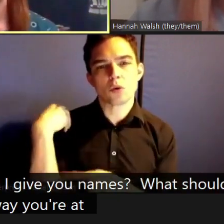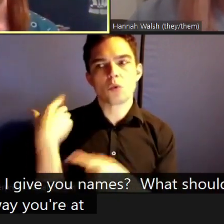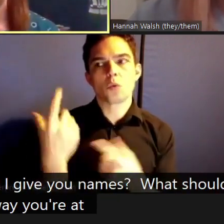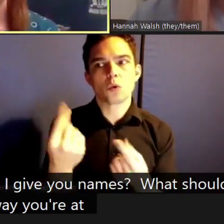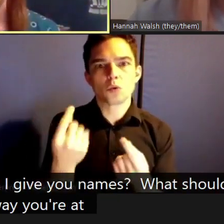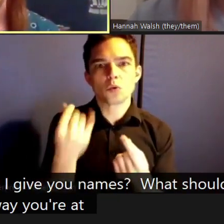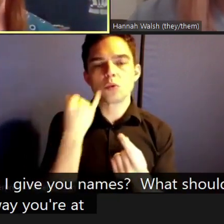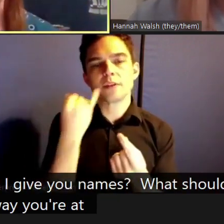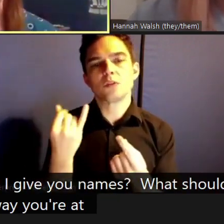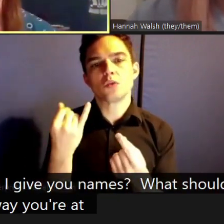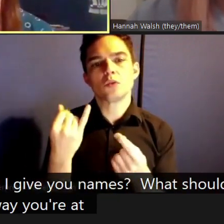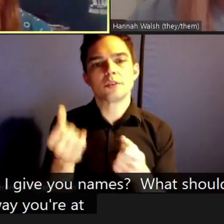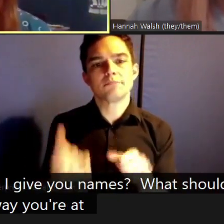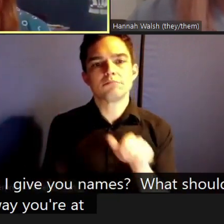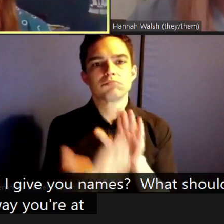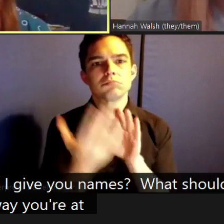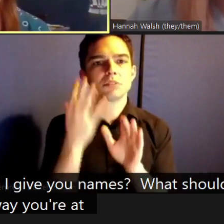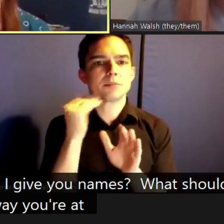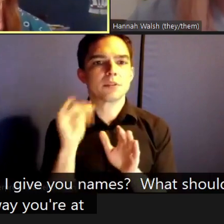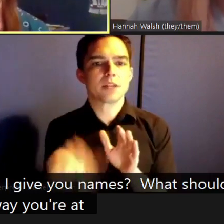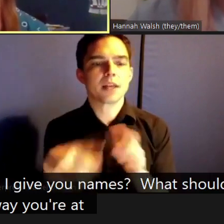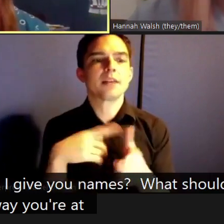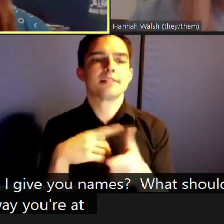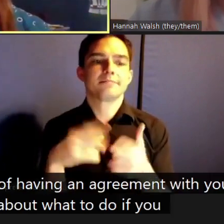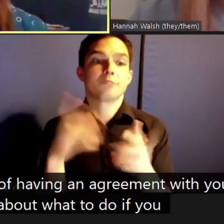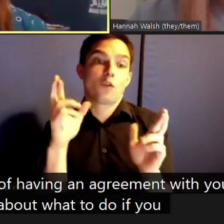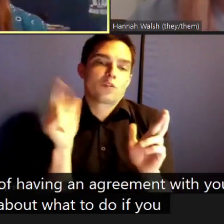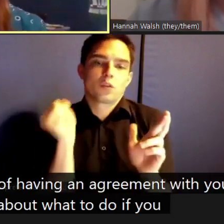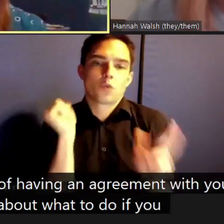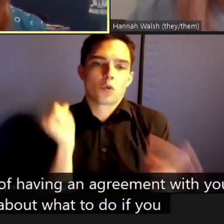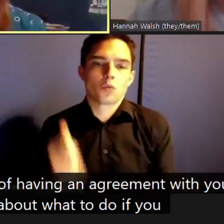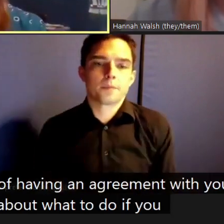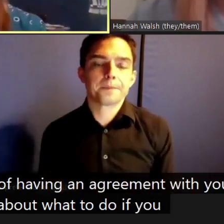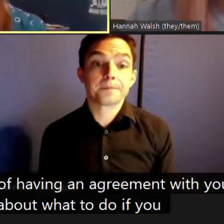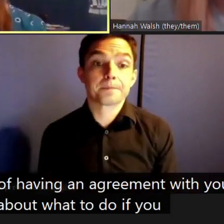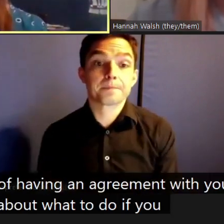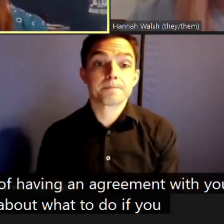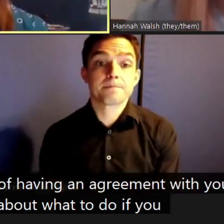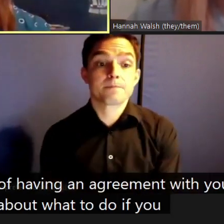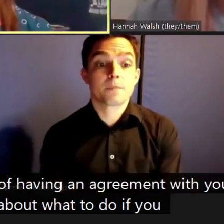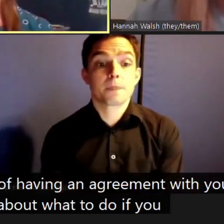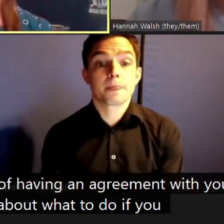you encounter that situation, which hopefully you wouldn't.